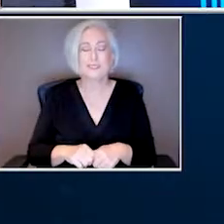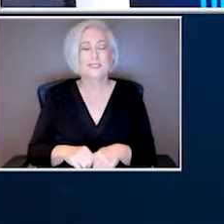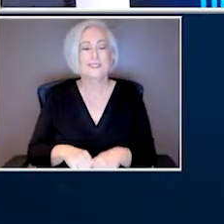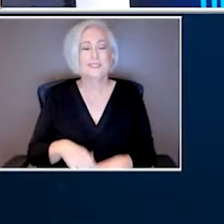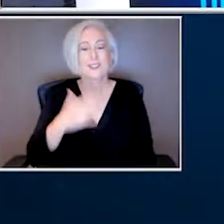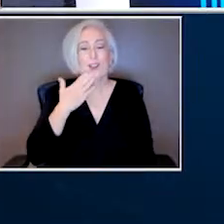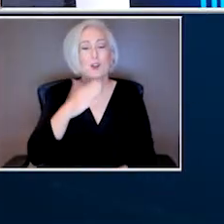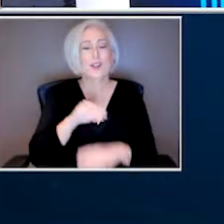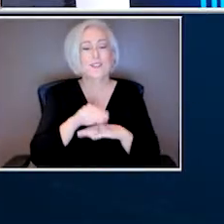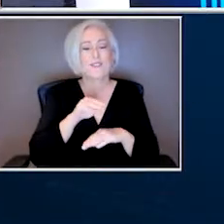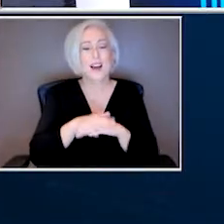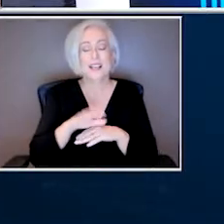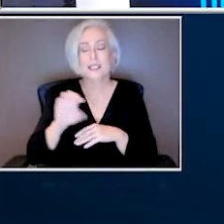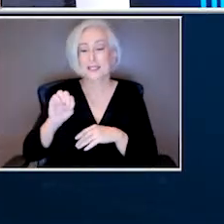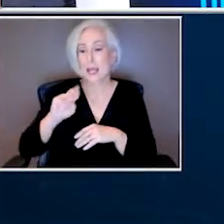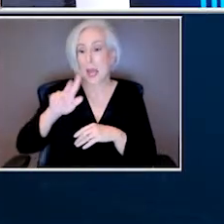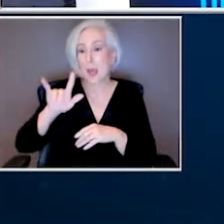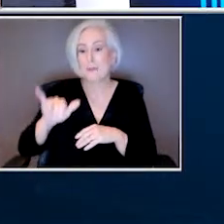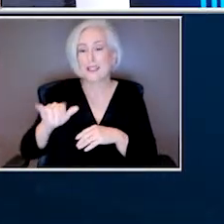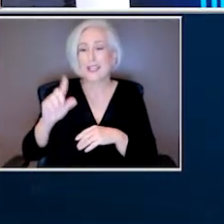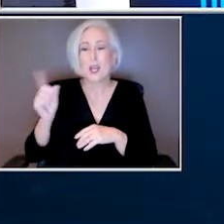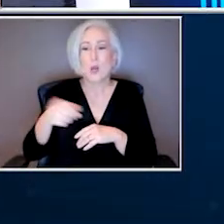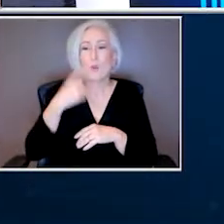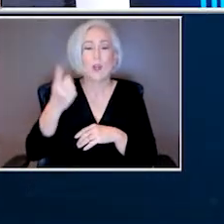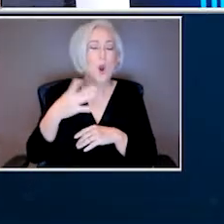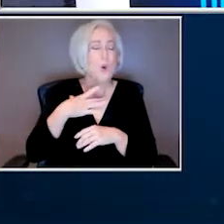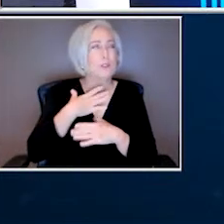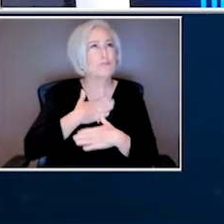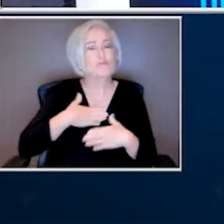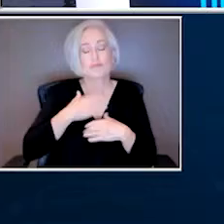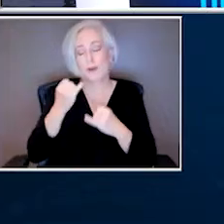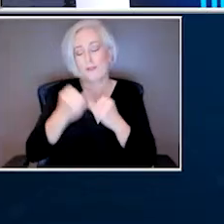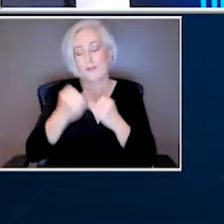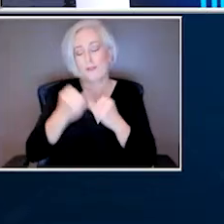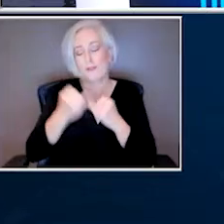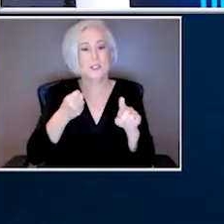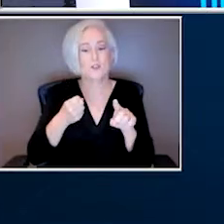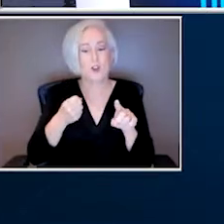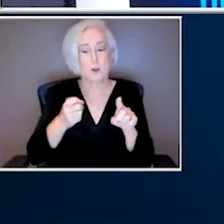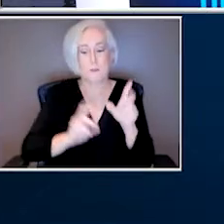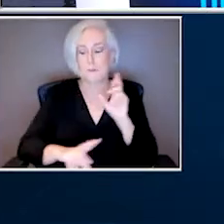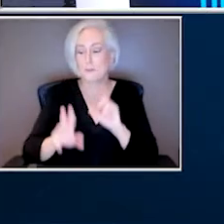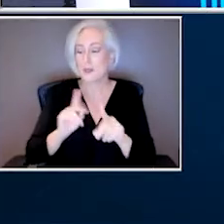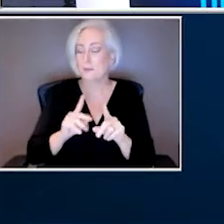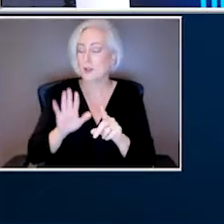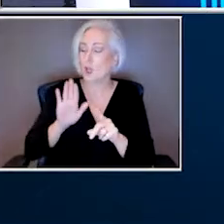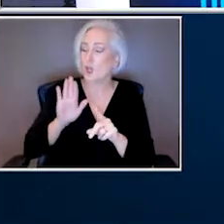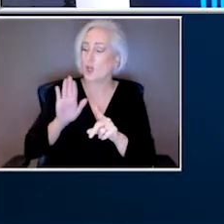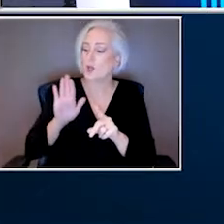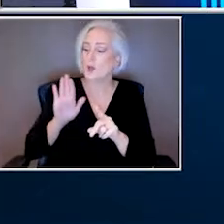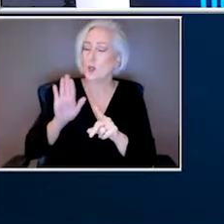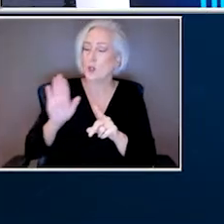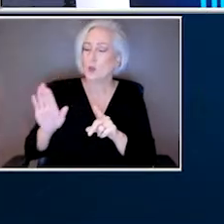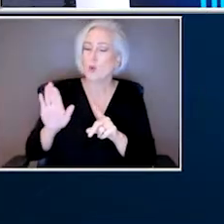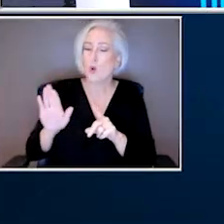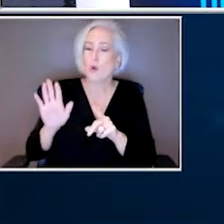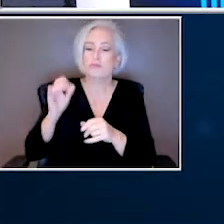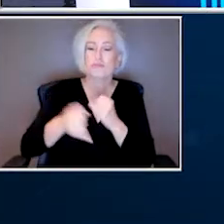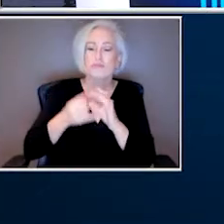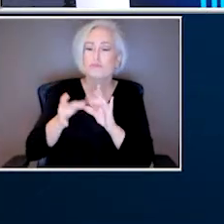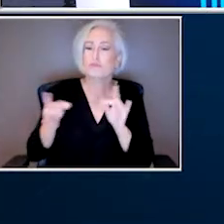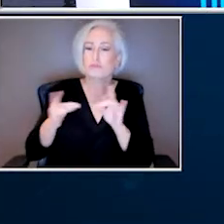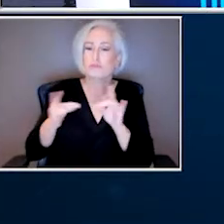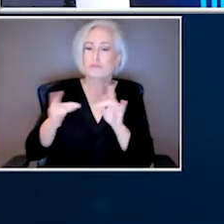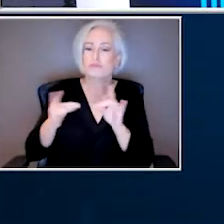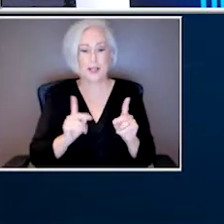like to wrap it up with some final thoughts from our guest. What would you want people at home to know? I think just the importance